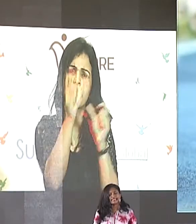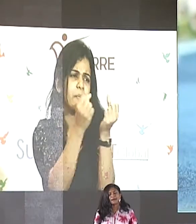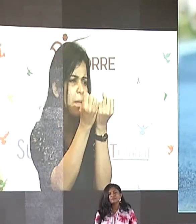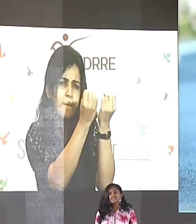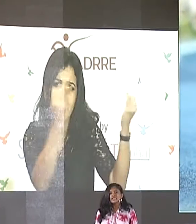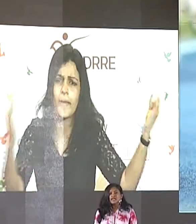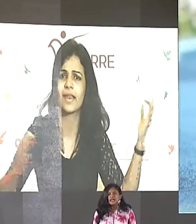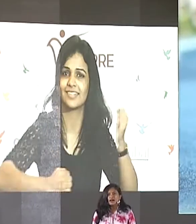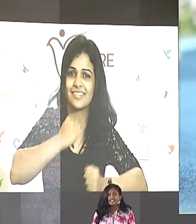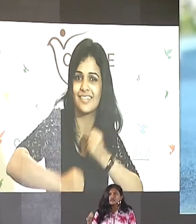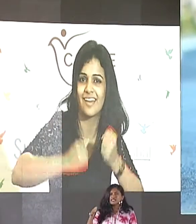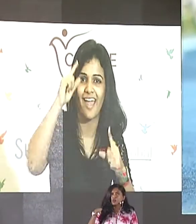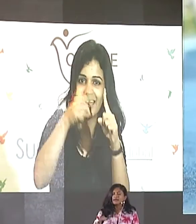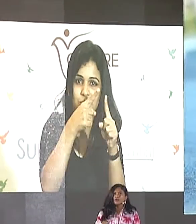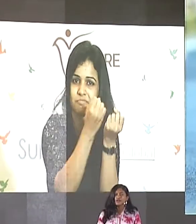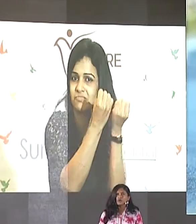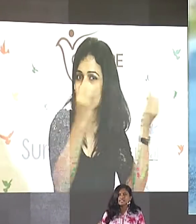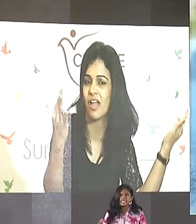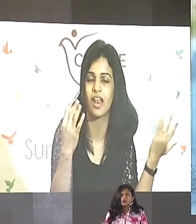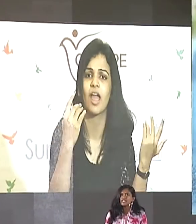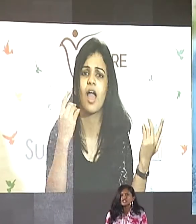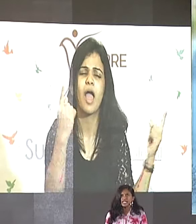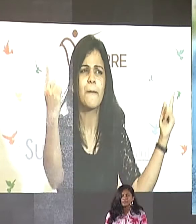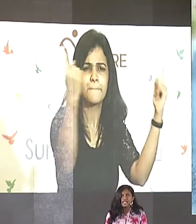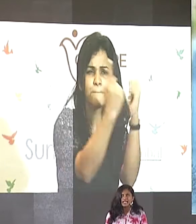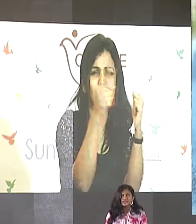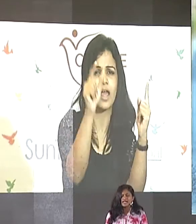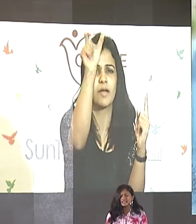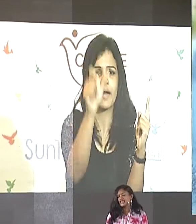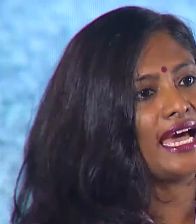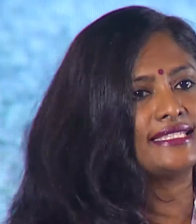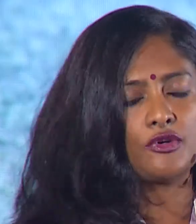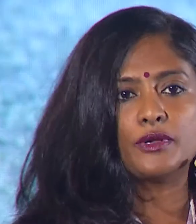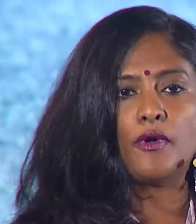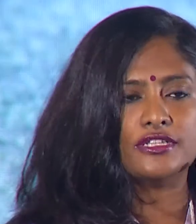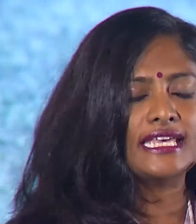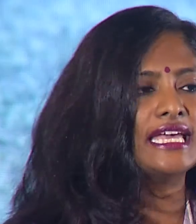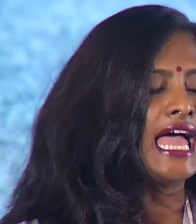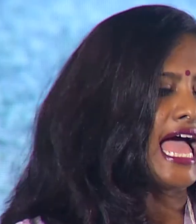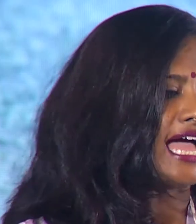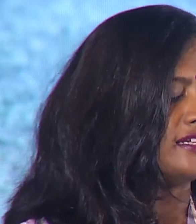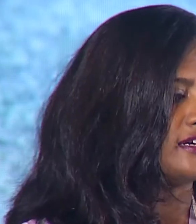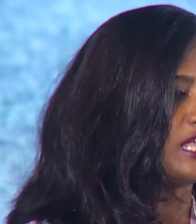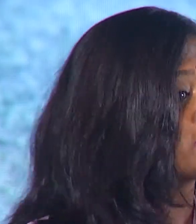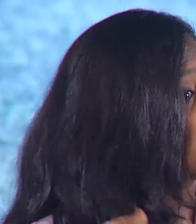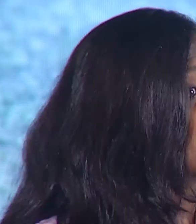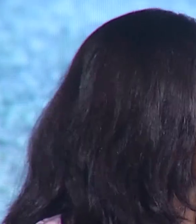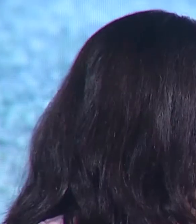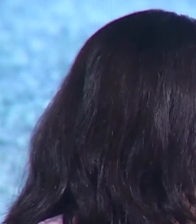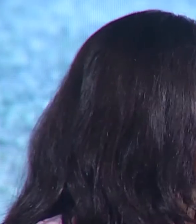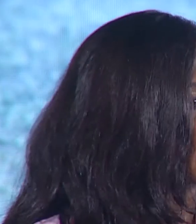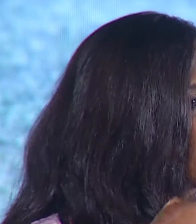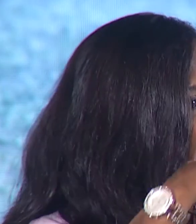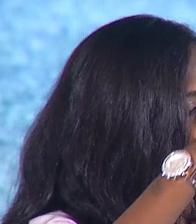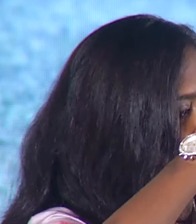athletes in there. I noticed one boy who was in a wheelchair, and I think he had cerebral palsy, and he was in a throw